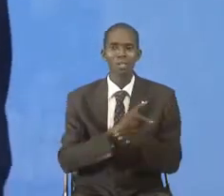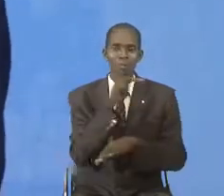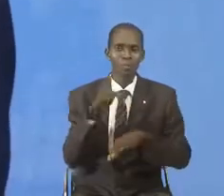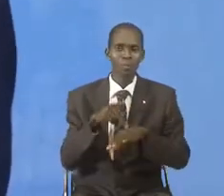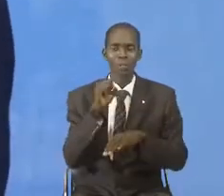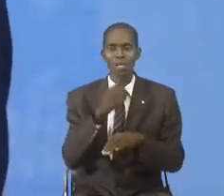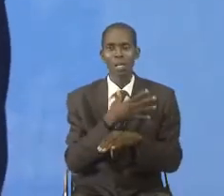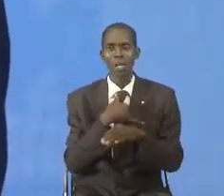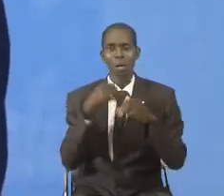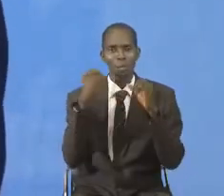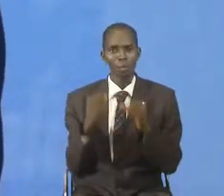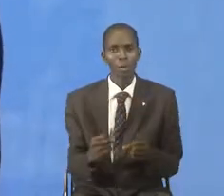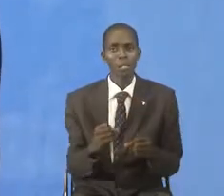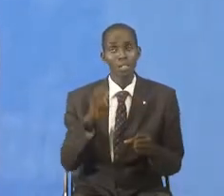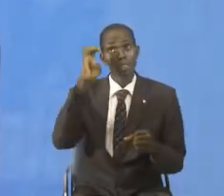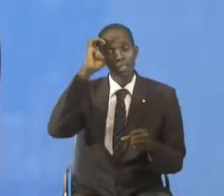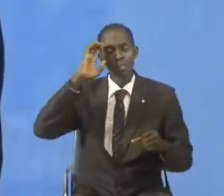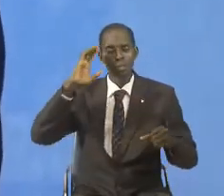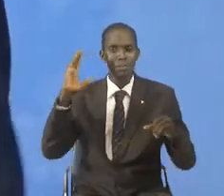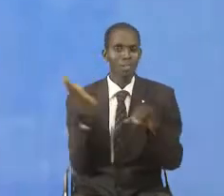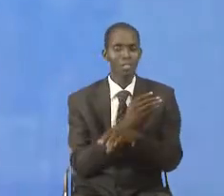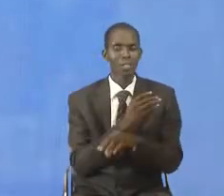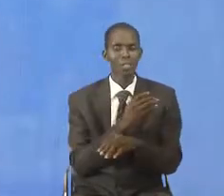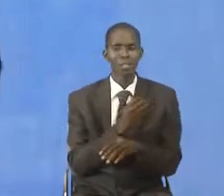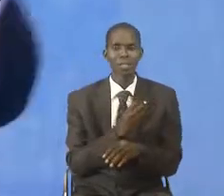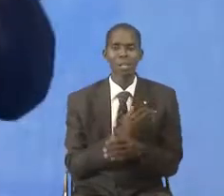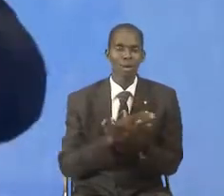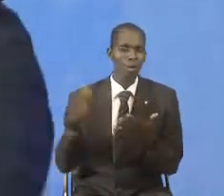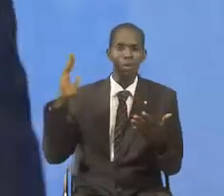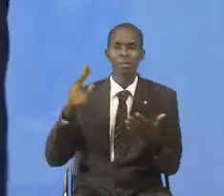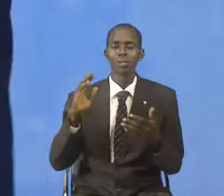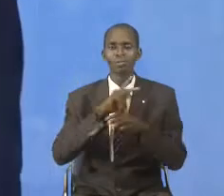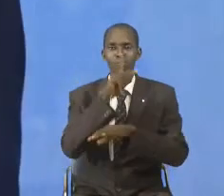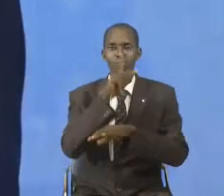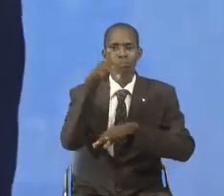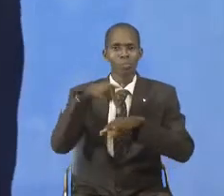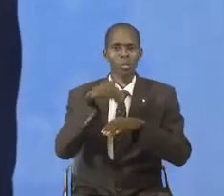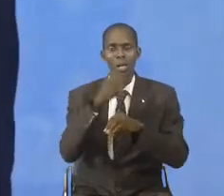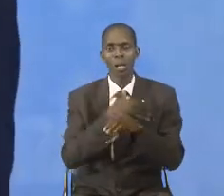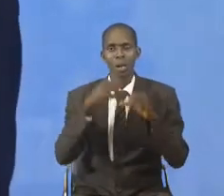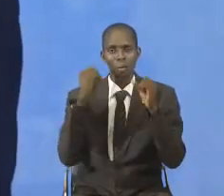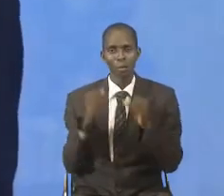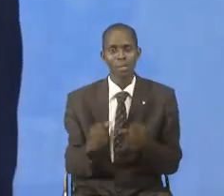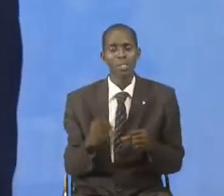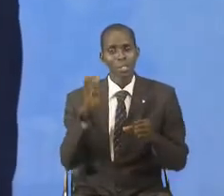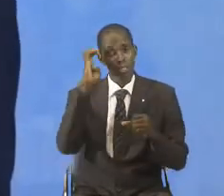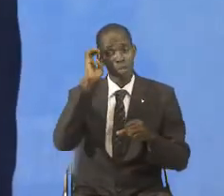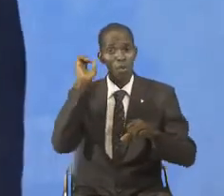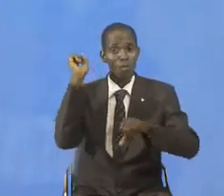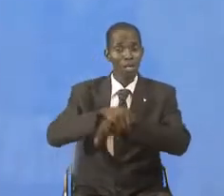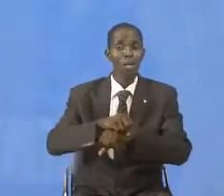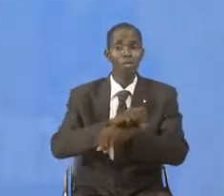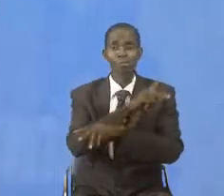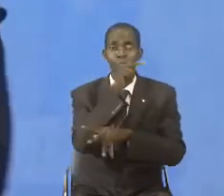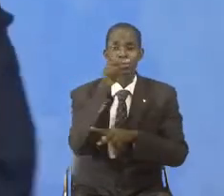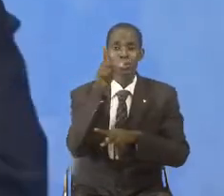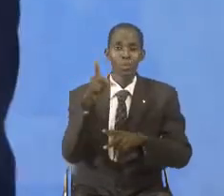scattered principalities and powers. He knocked out principalities and powers.